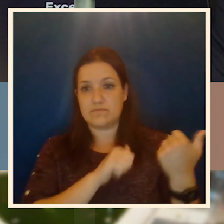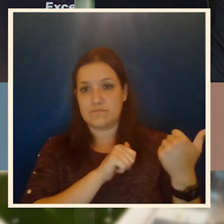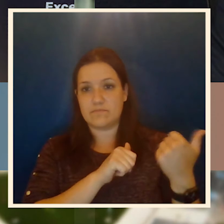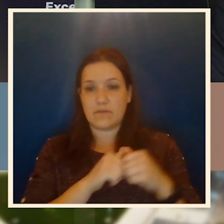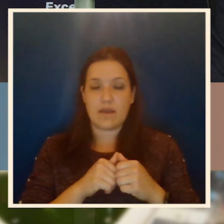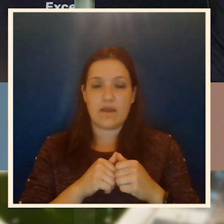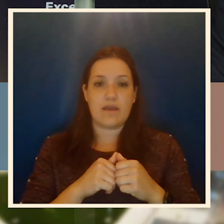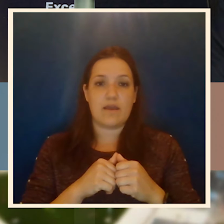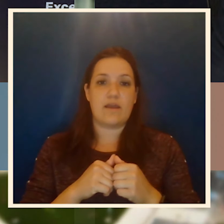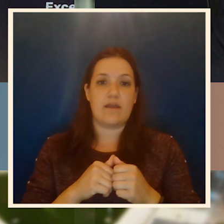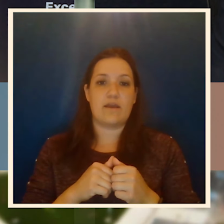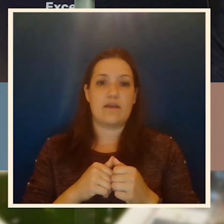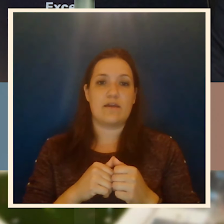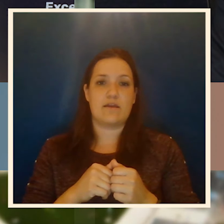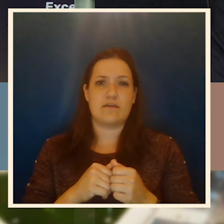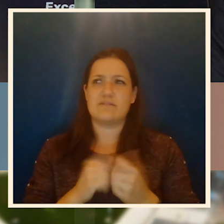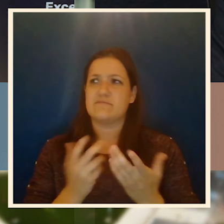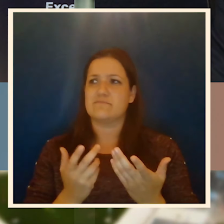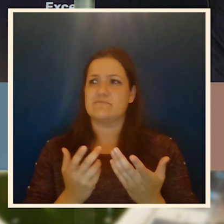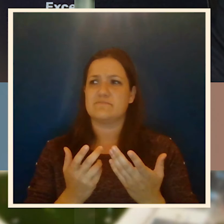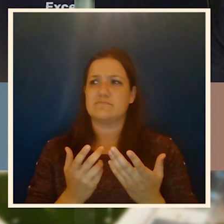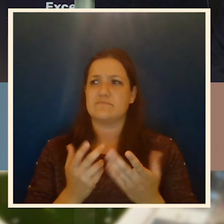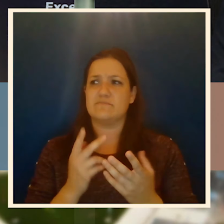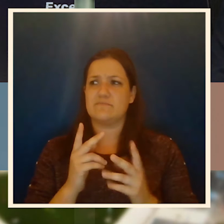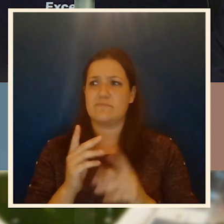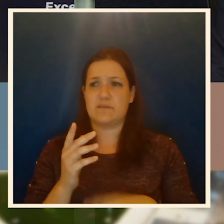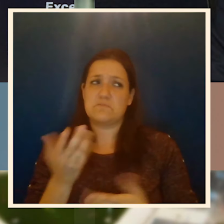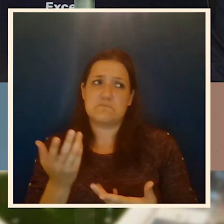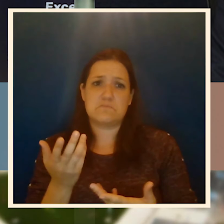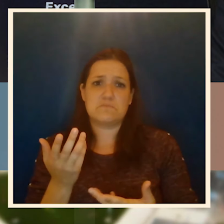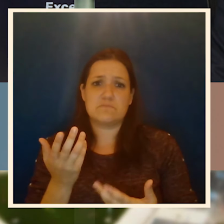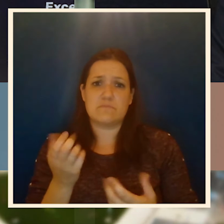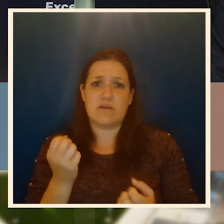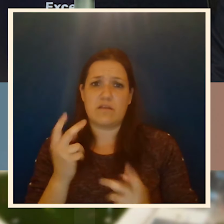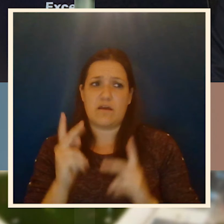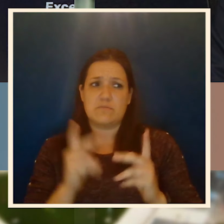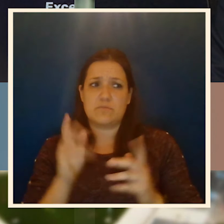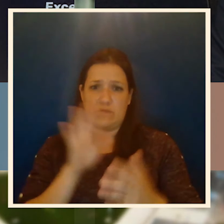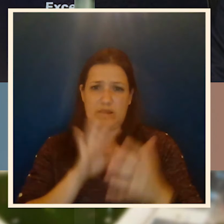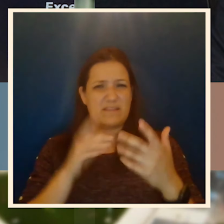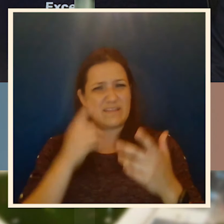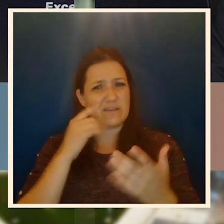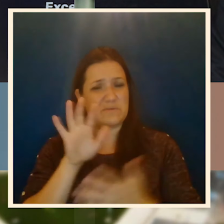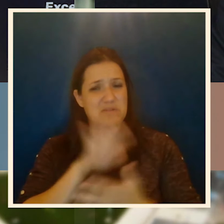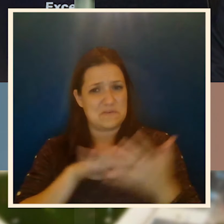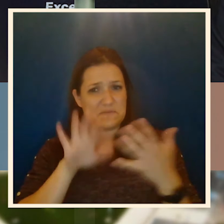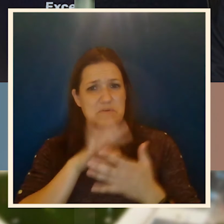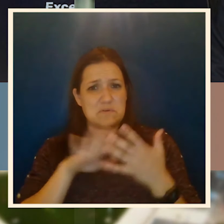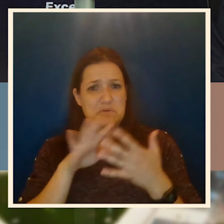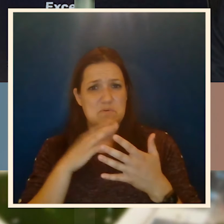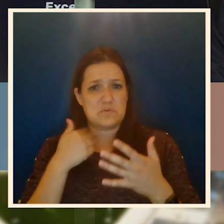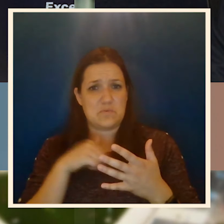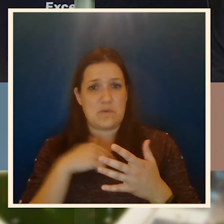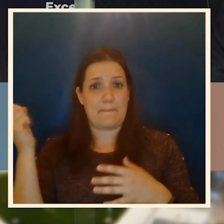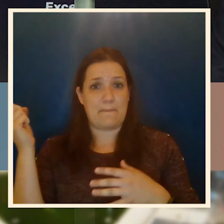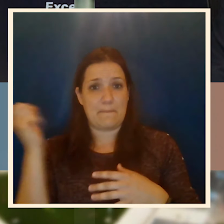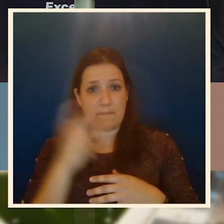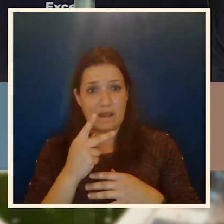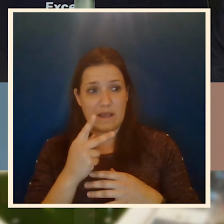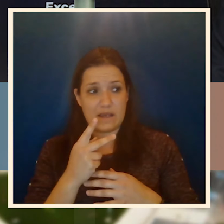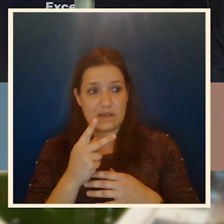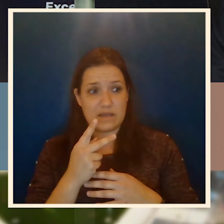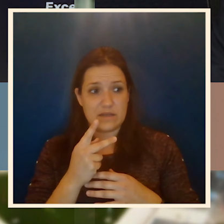June 15th that the tier system was completely rescinded. And for the most part, I'll say, and I know